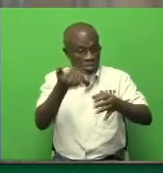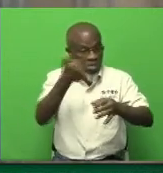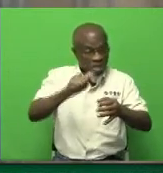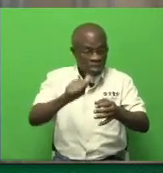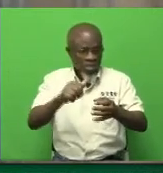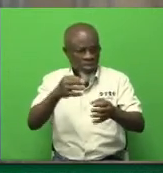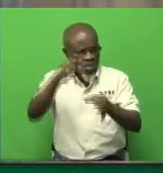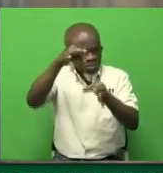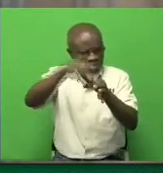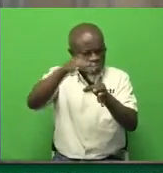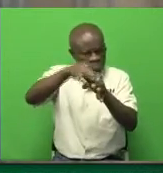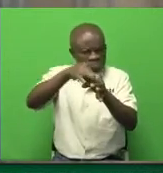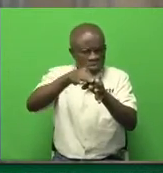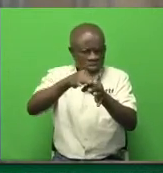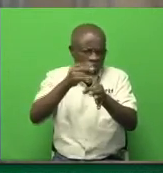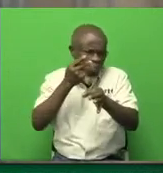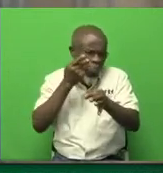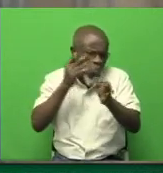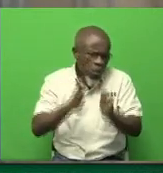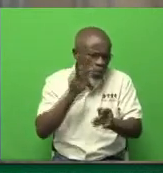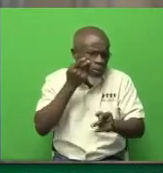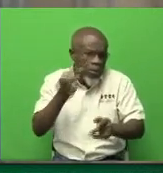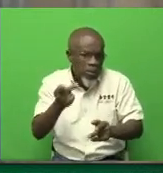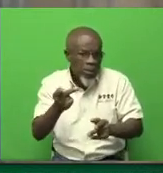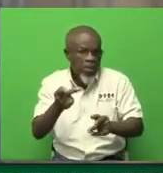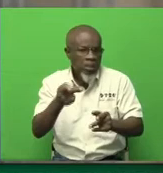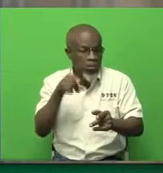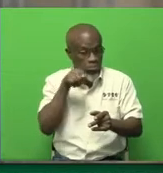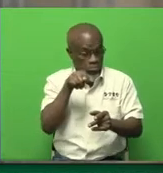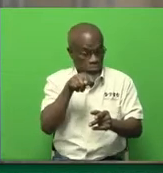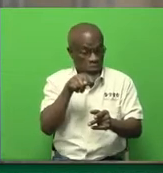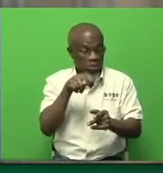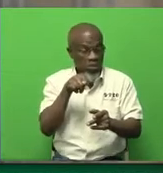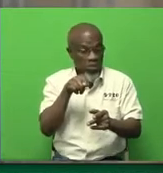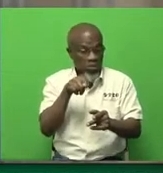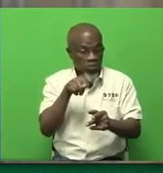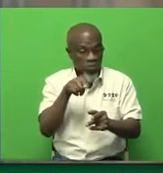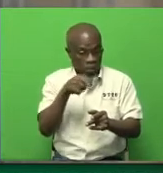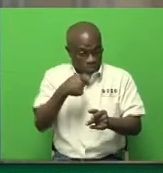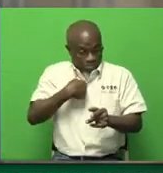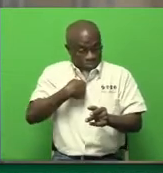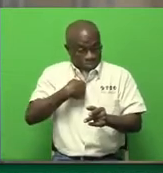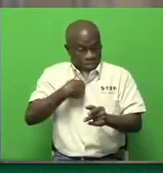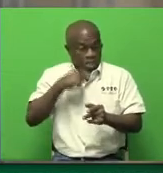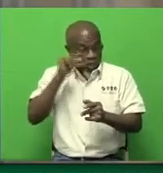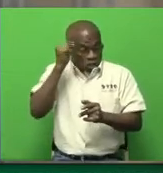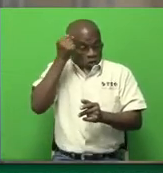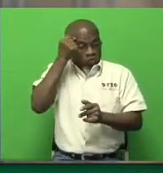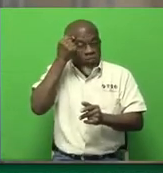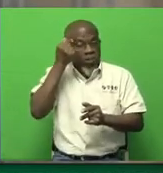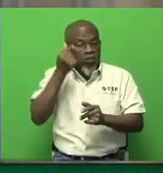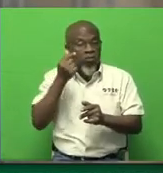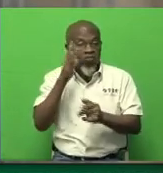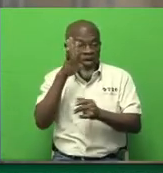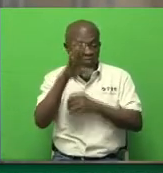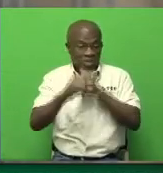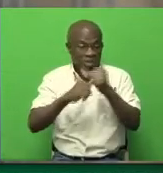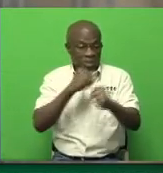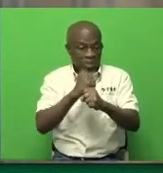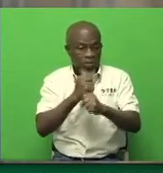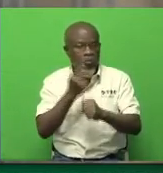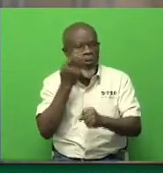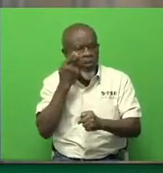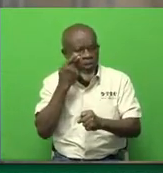metric cannot help but note that under my five-year tenure our develop developmental plans